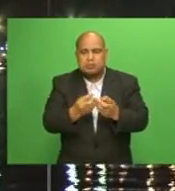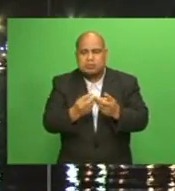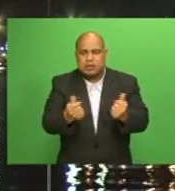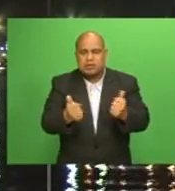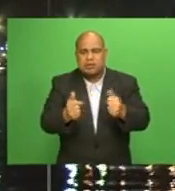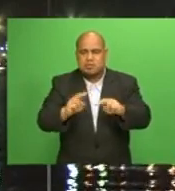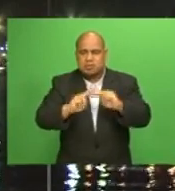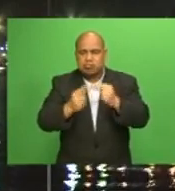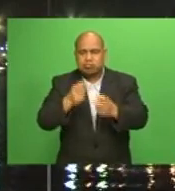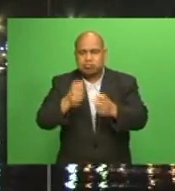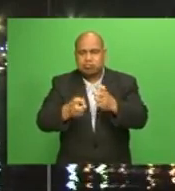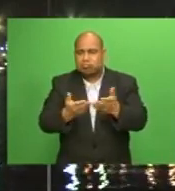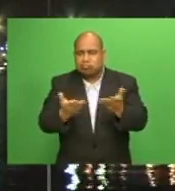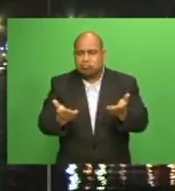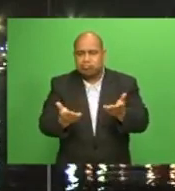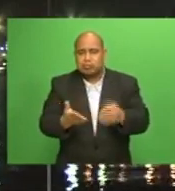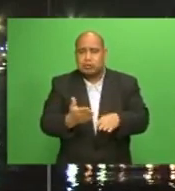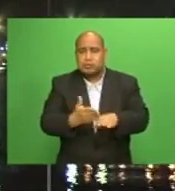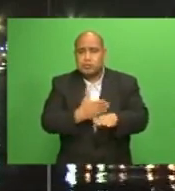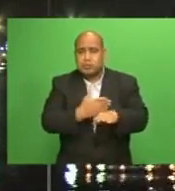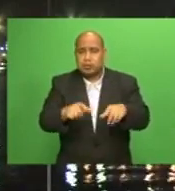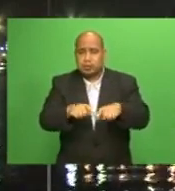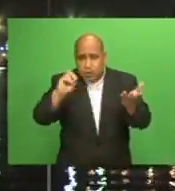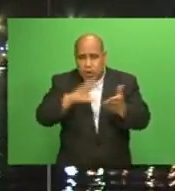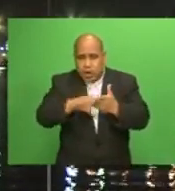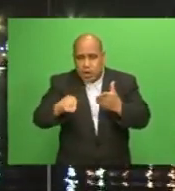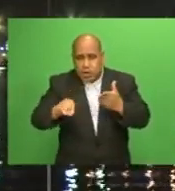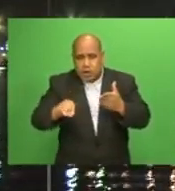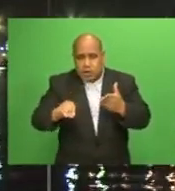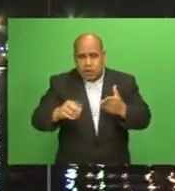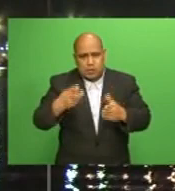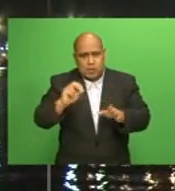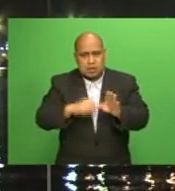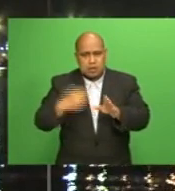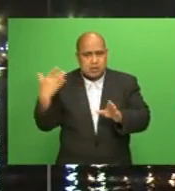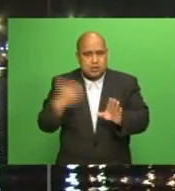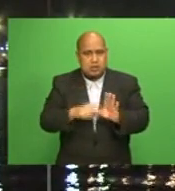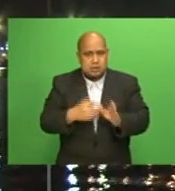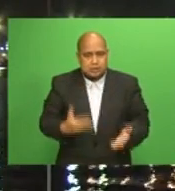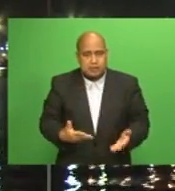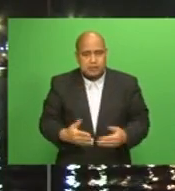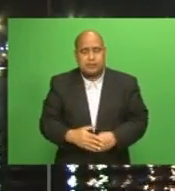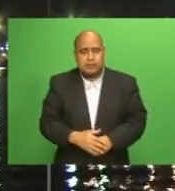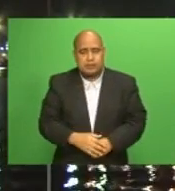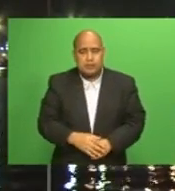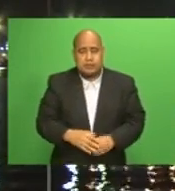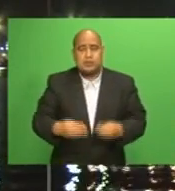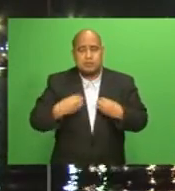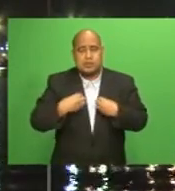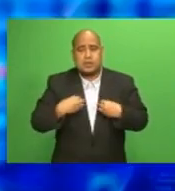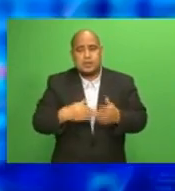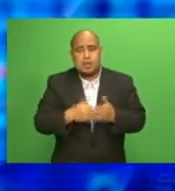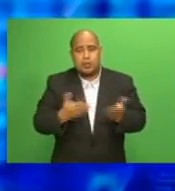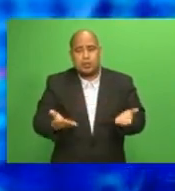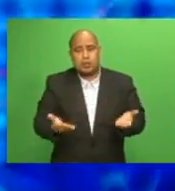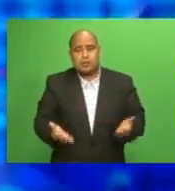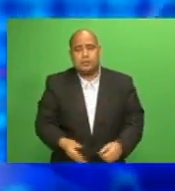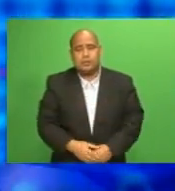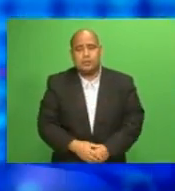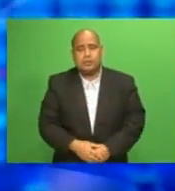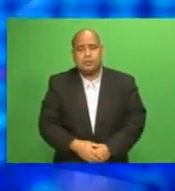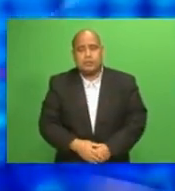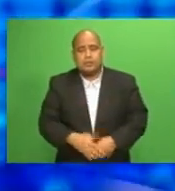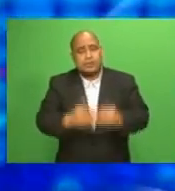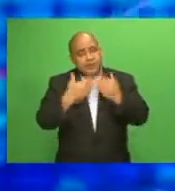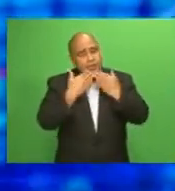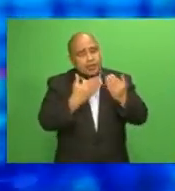congressional hearing in a bid to pass reforms on police brutality. And it's business time now with Whitney. Thanks, Jackie. Coming